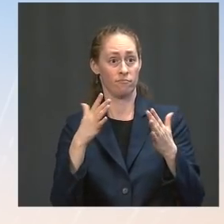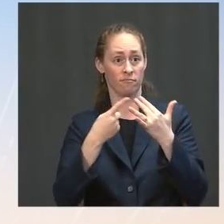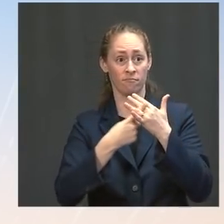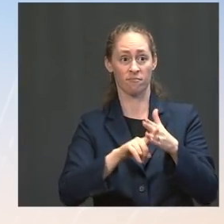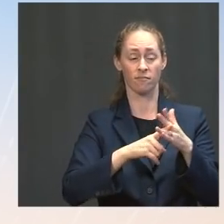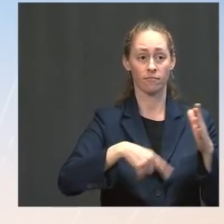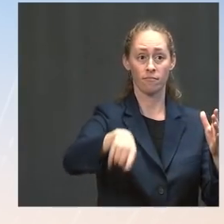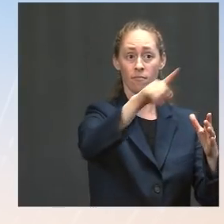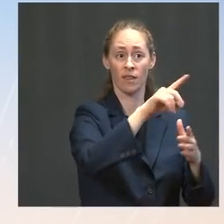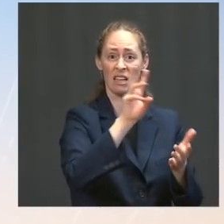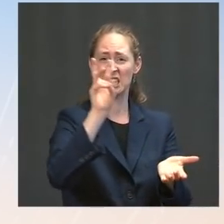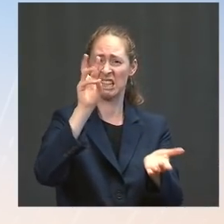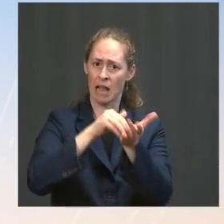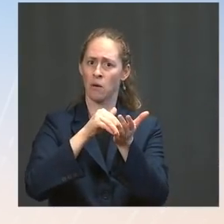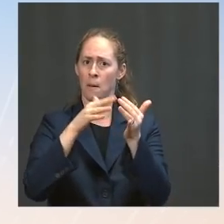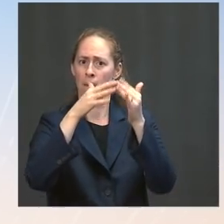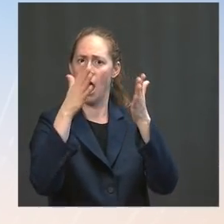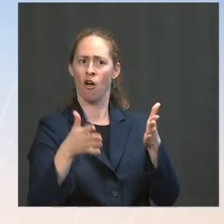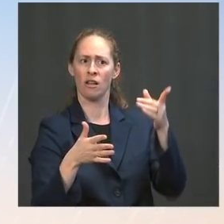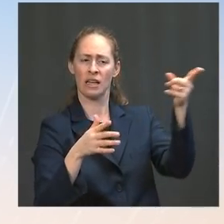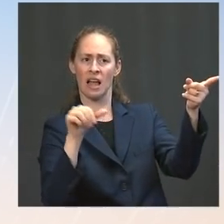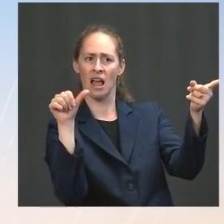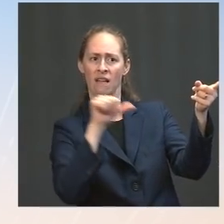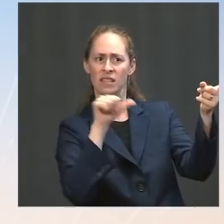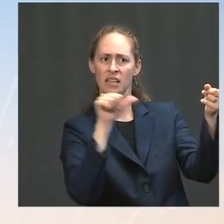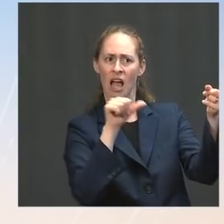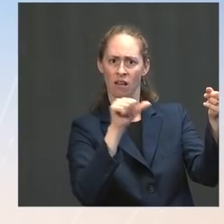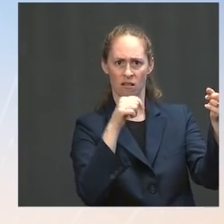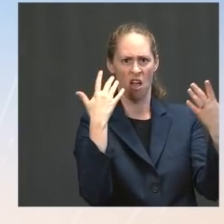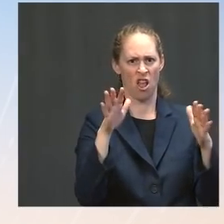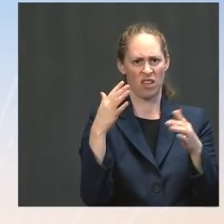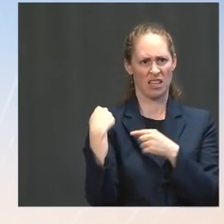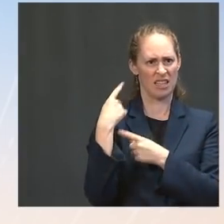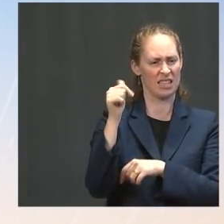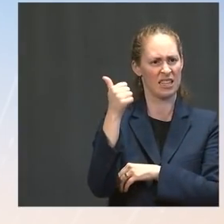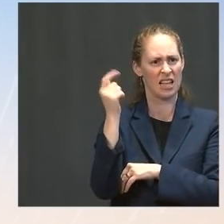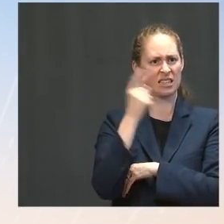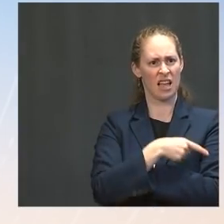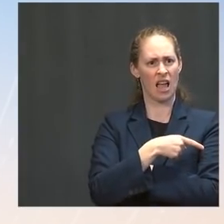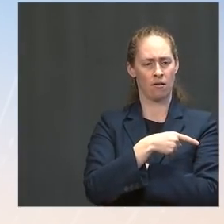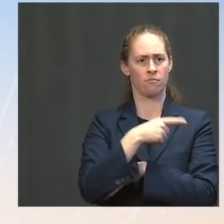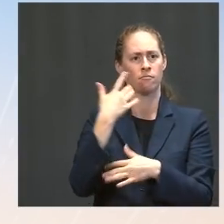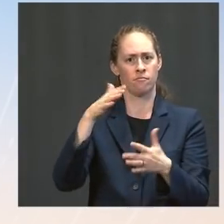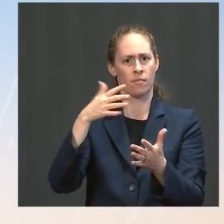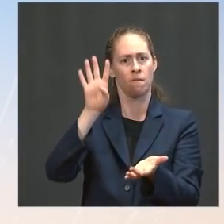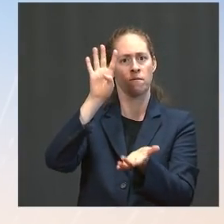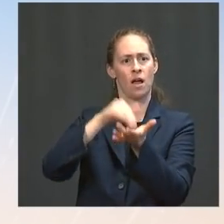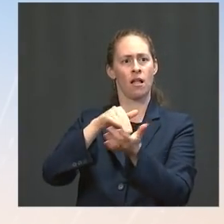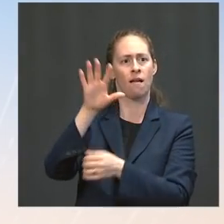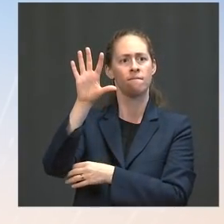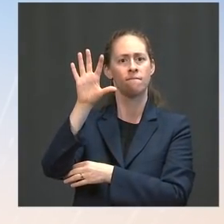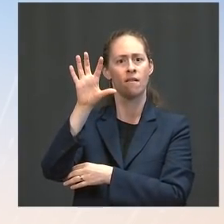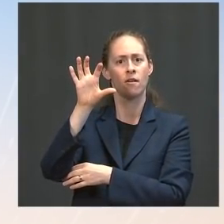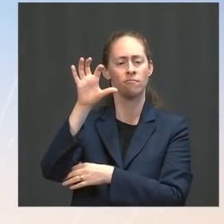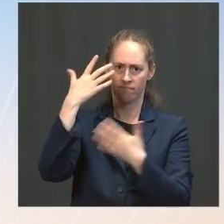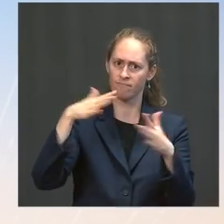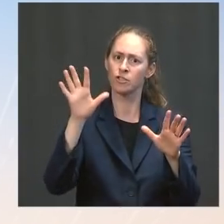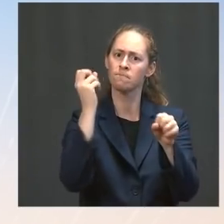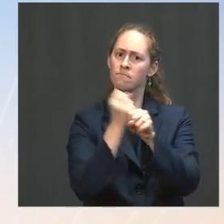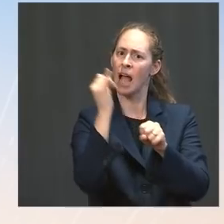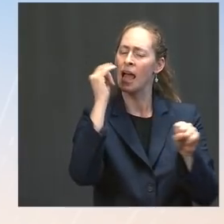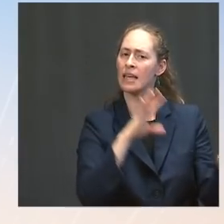in through any of these programs who has not gone through a background check process and has been vetted. That is our responsibility to the American people, and